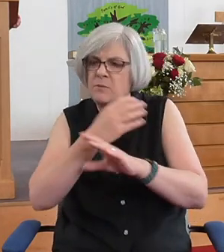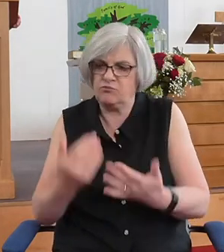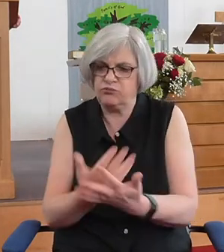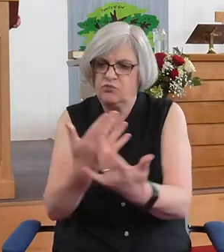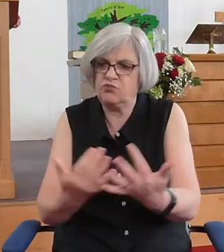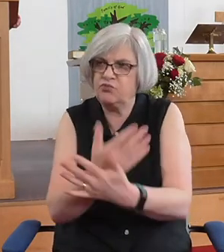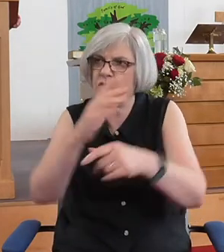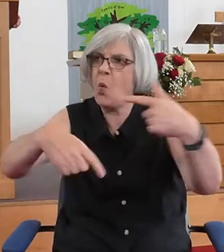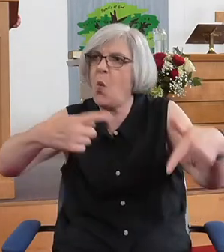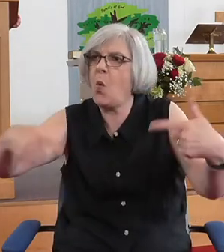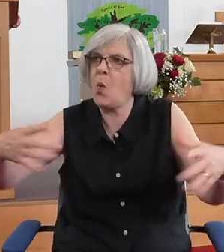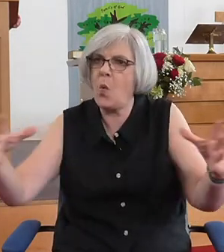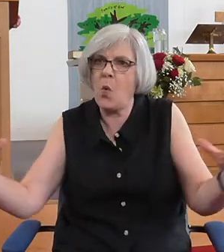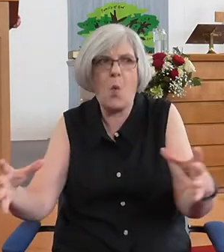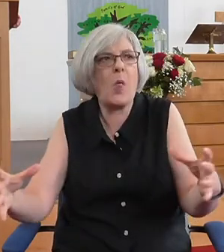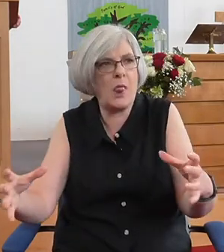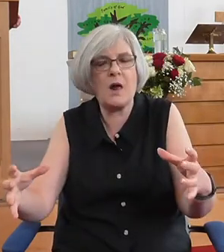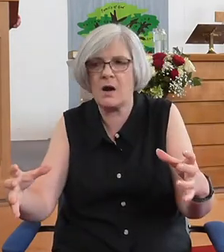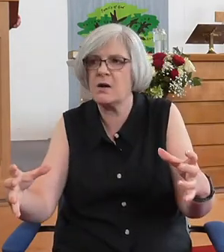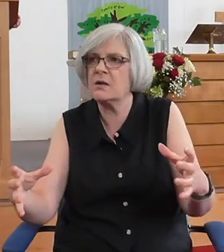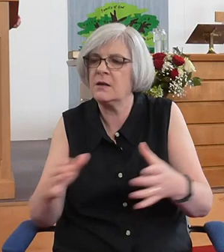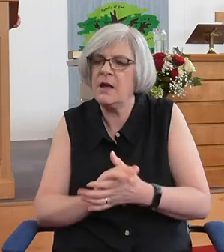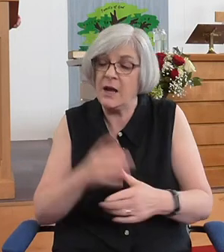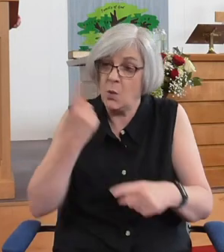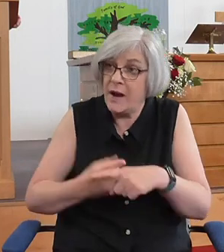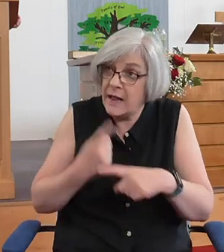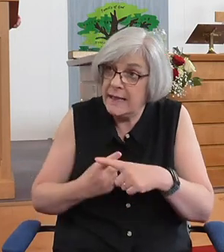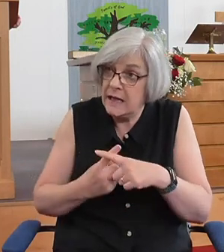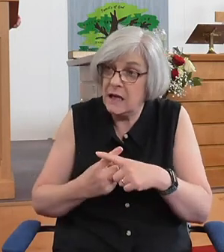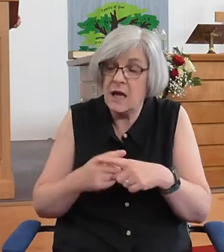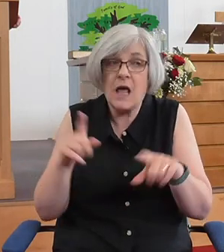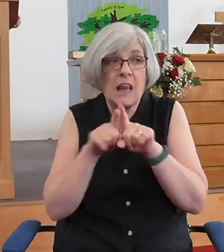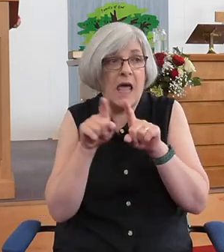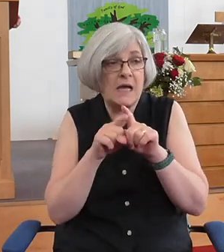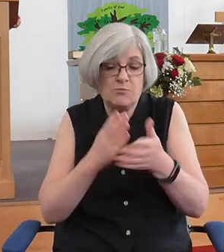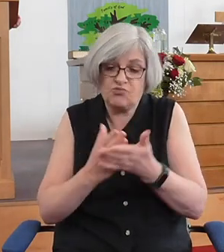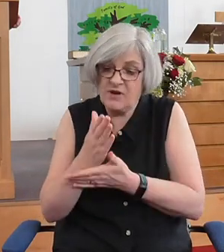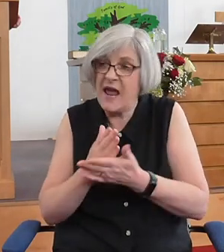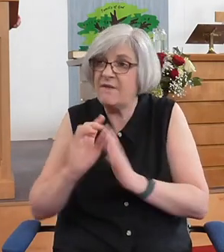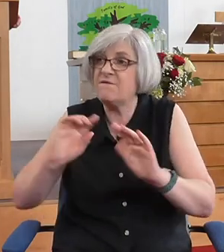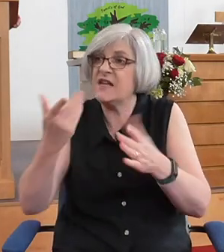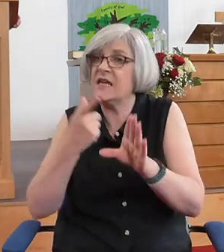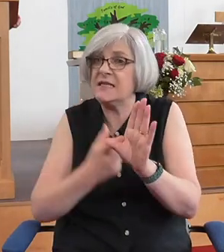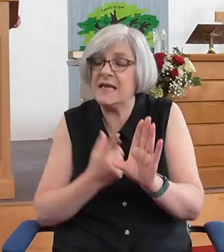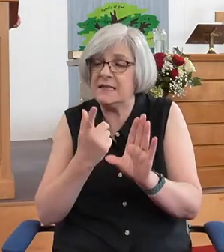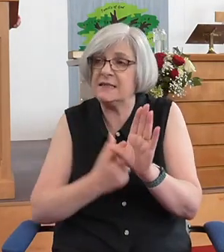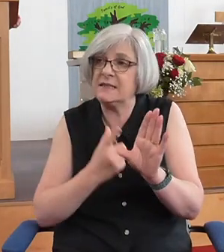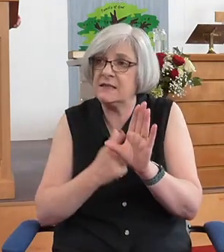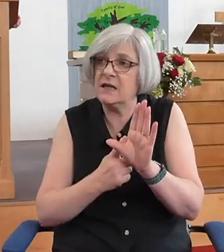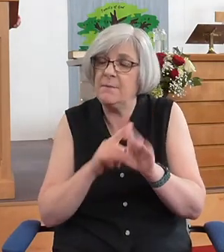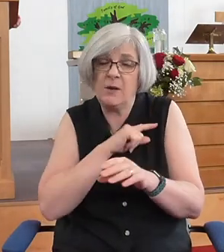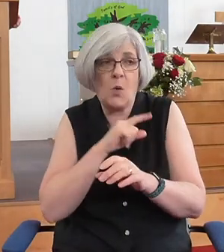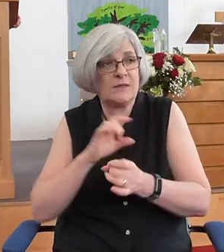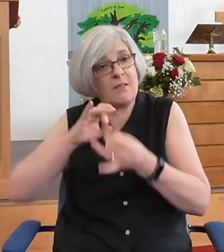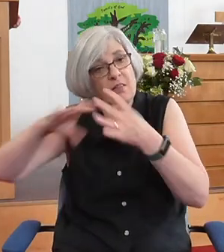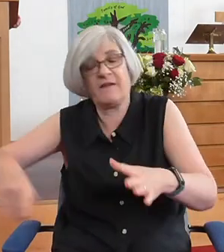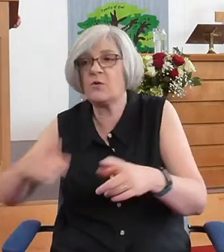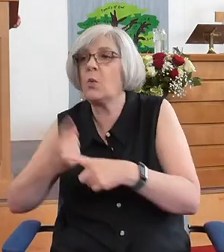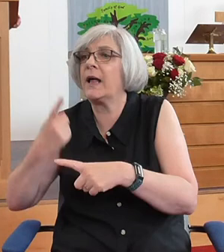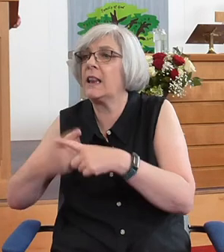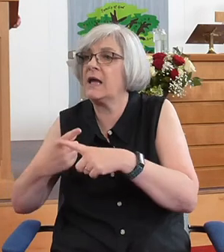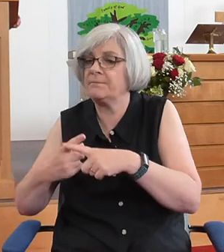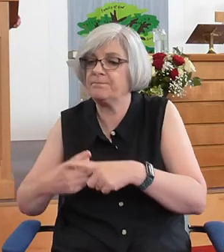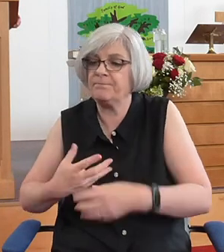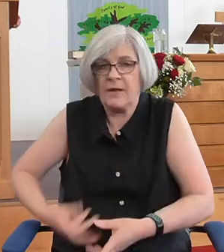sheep, in haste, like the making of bread without yeast, as they were to leave in a hurry. Cloak